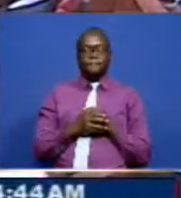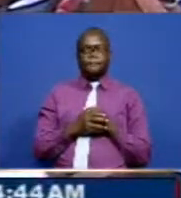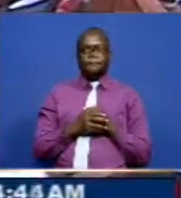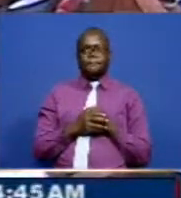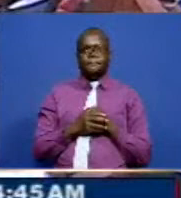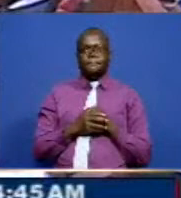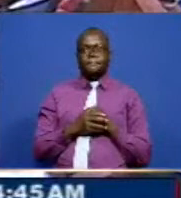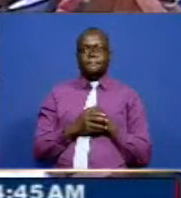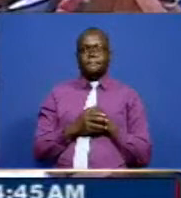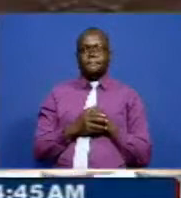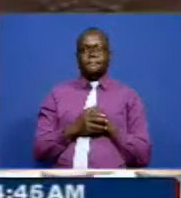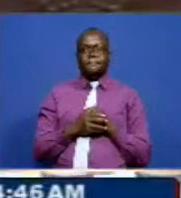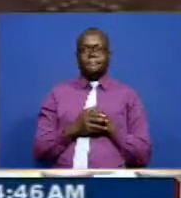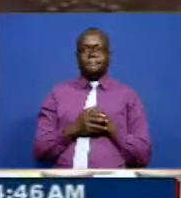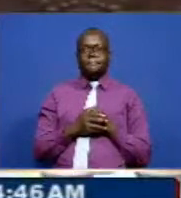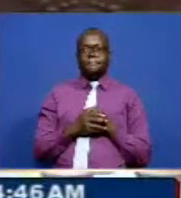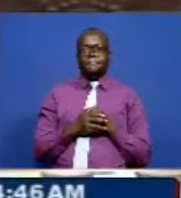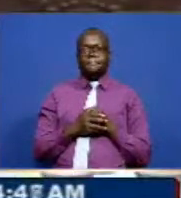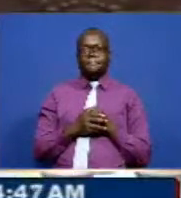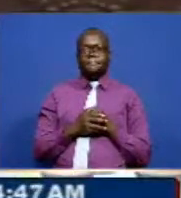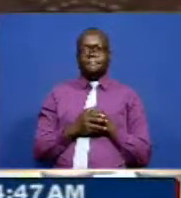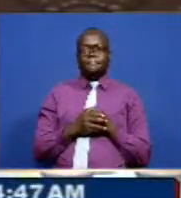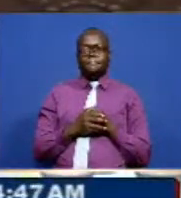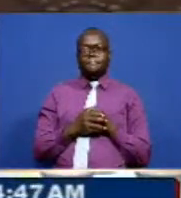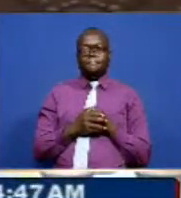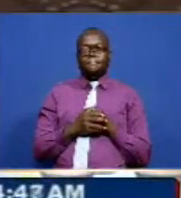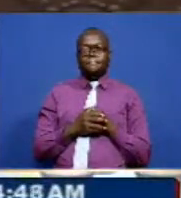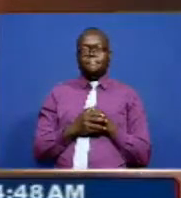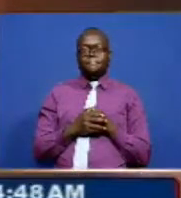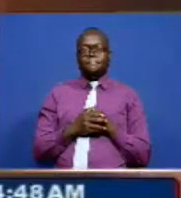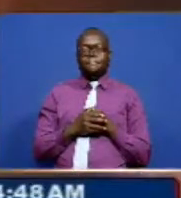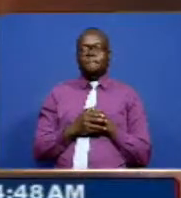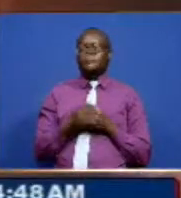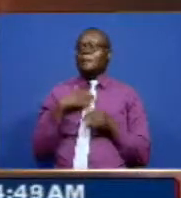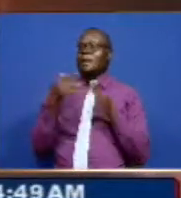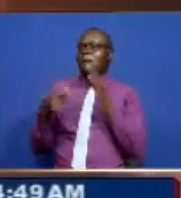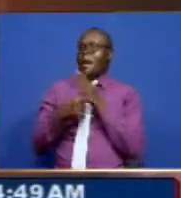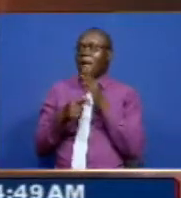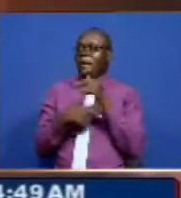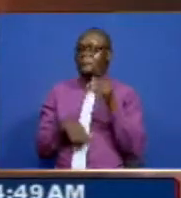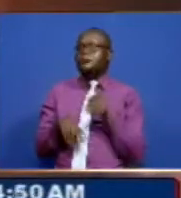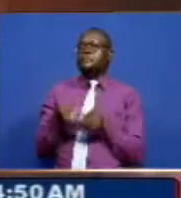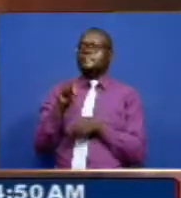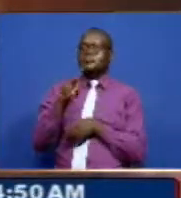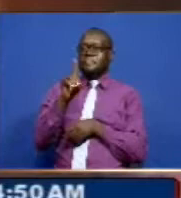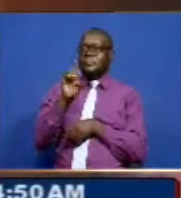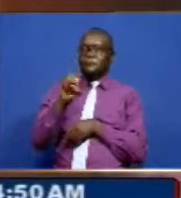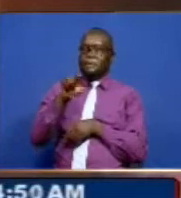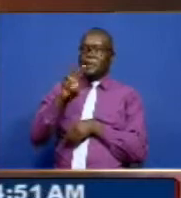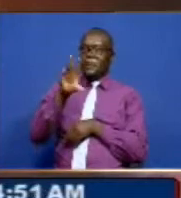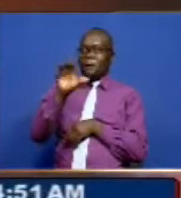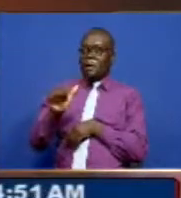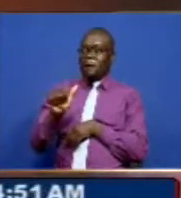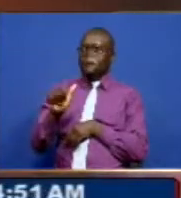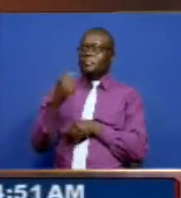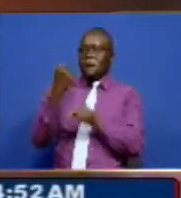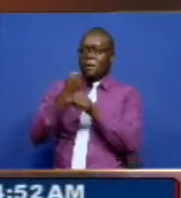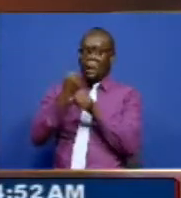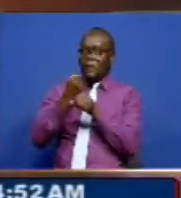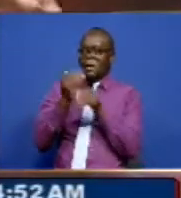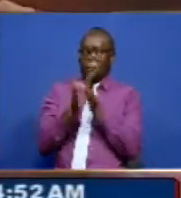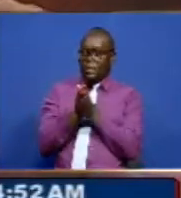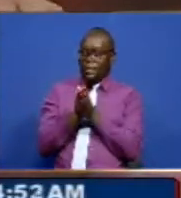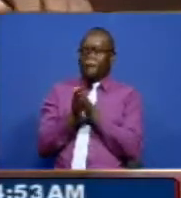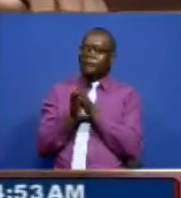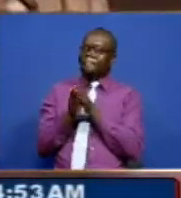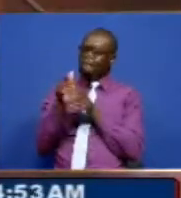you. Good morning, committee members and the chair. My name is Charles Mwangi Ndegwa, an advocate together with my seniors.